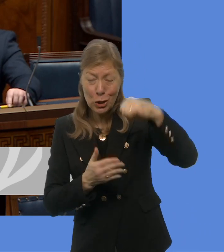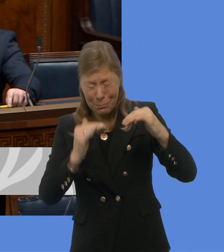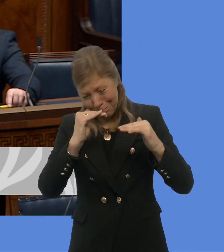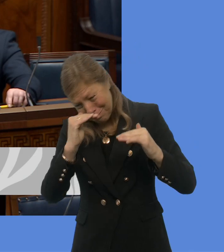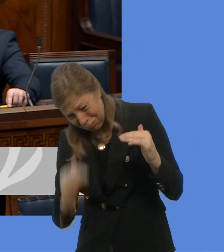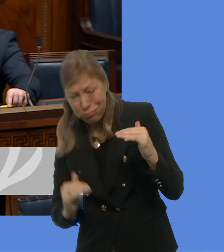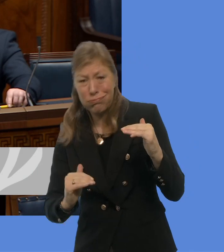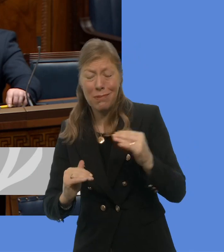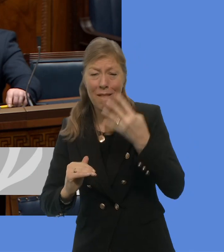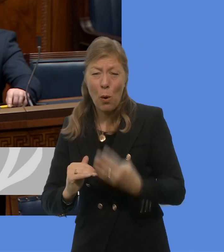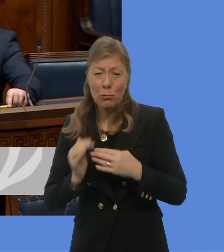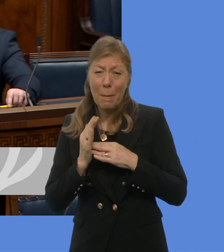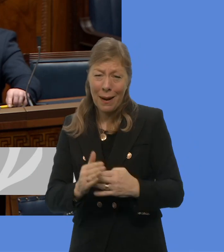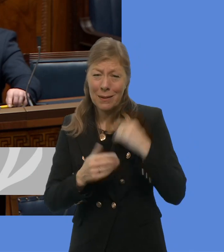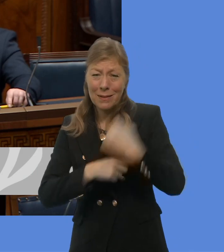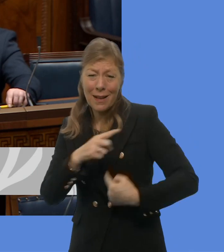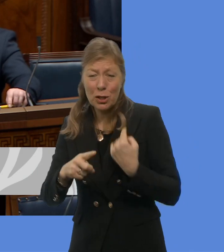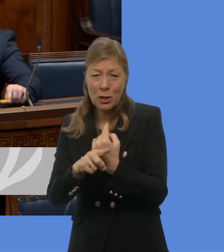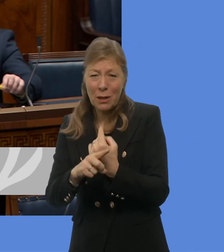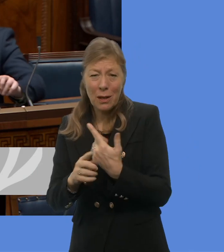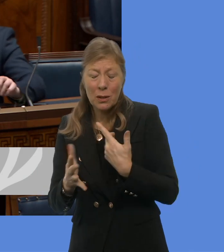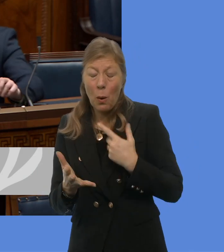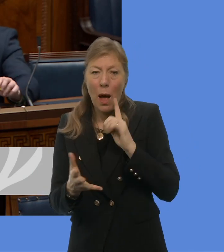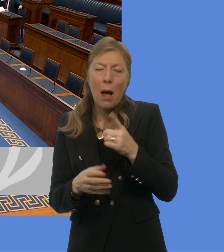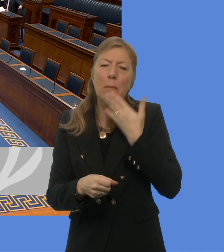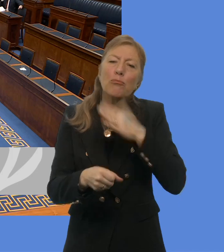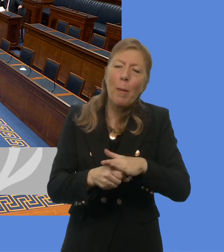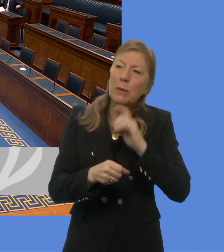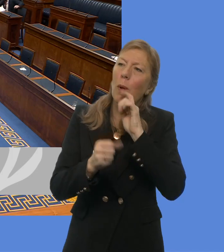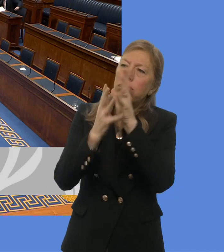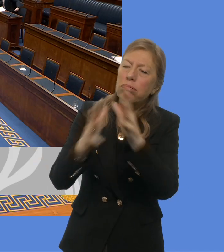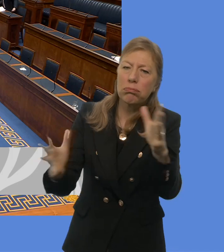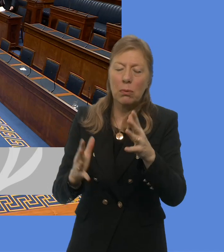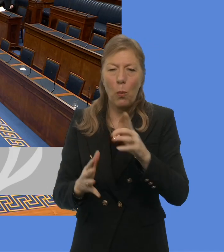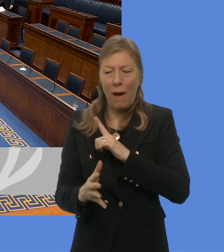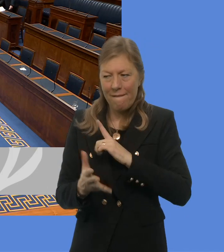staffing, workforce and resource without an appropriate budget accompanying it.